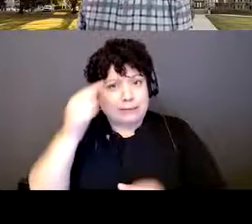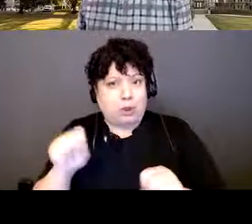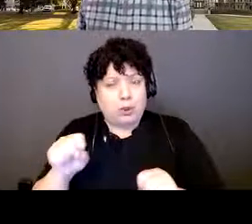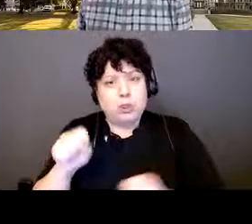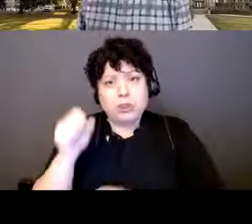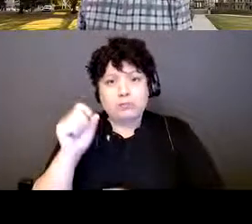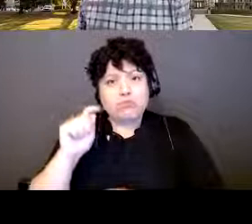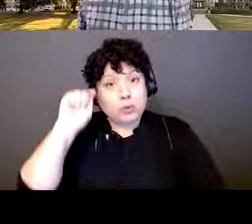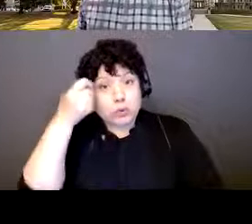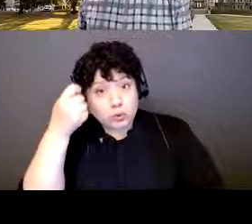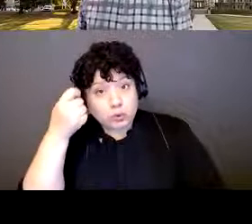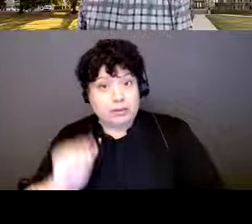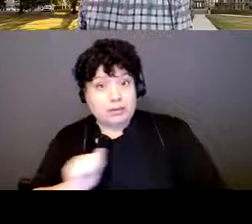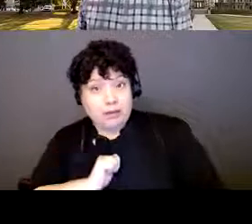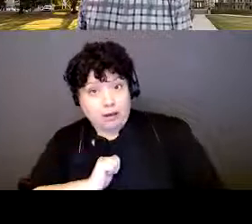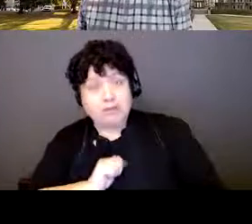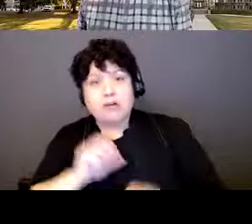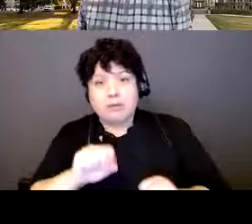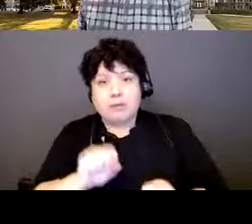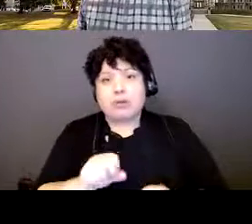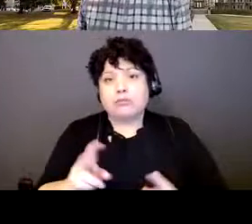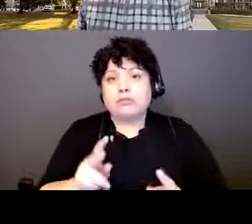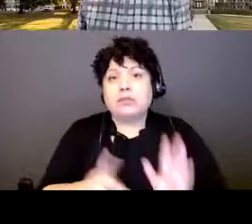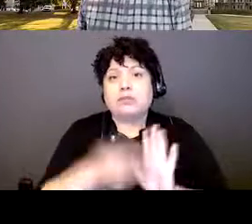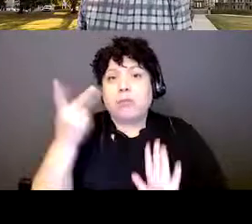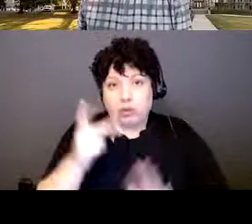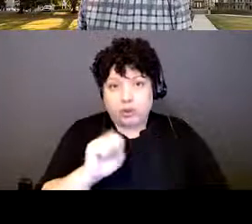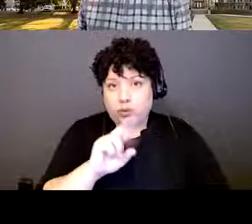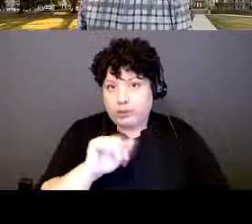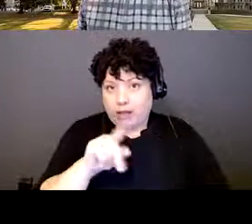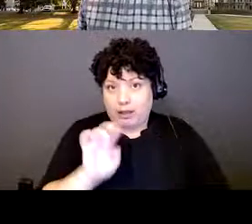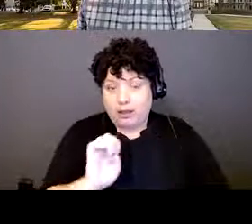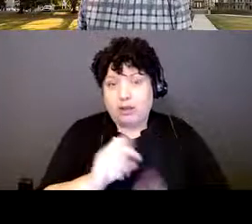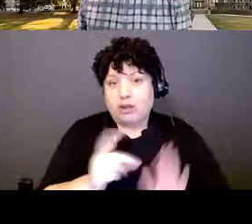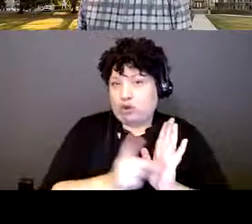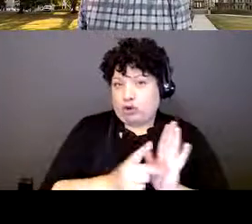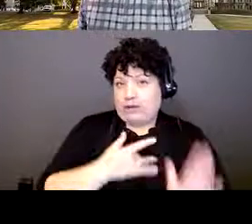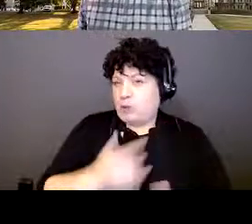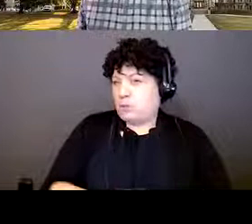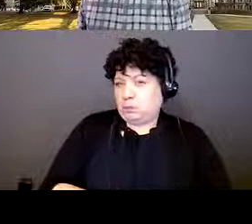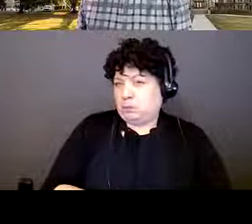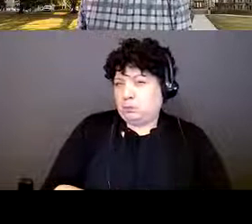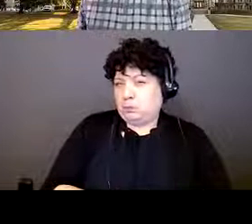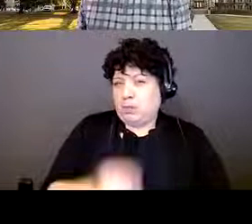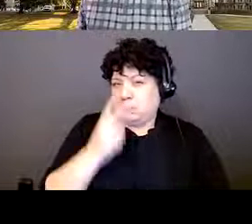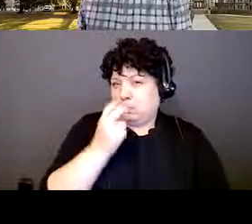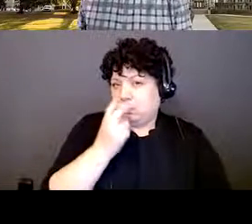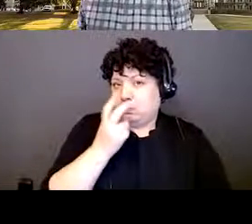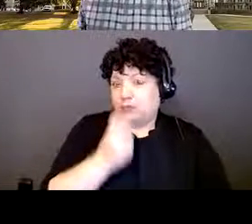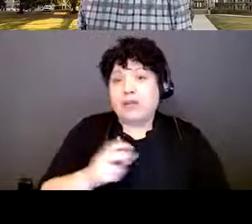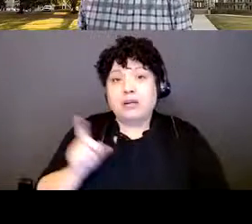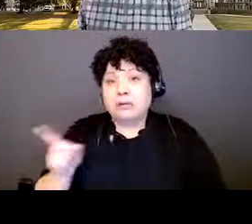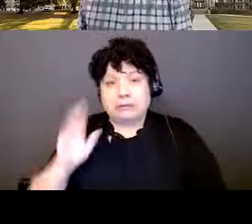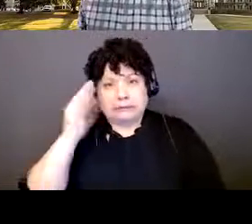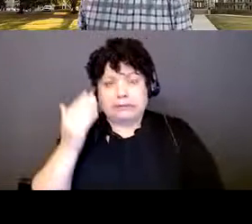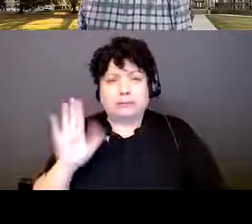And the doctors in their notes indicated that they didn't think that was possible because he seemed like such a committed